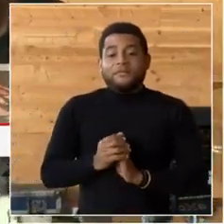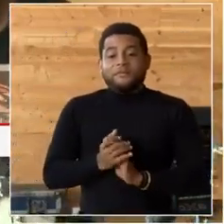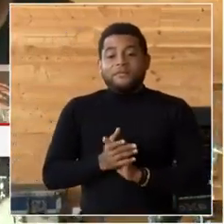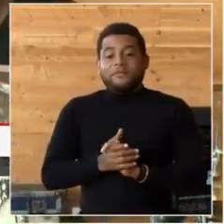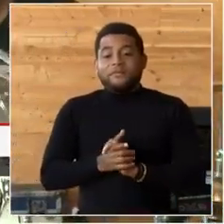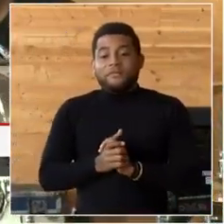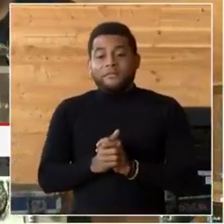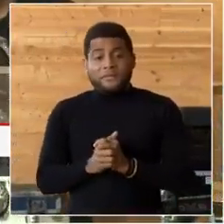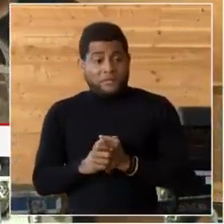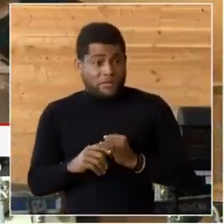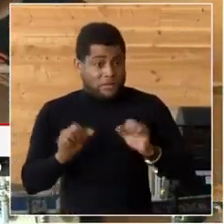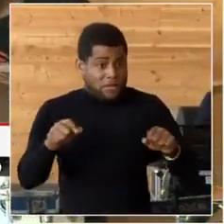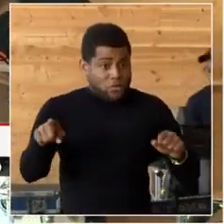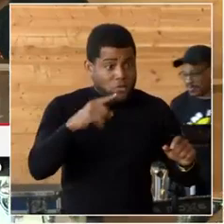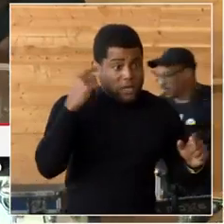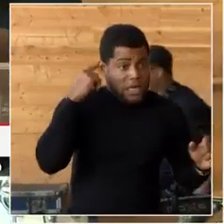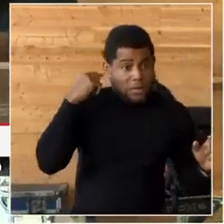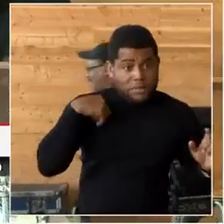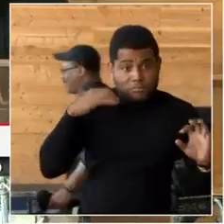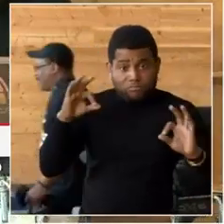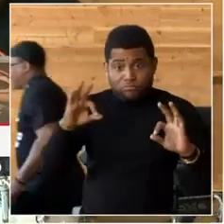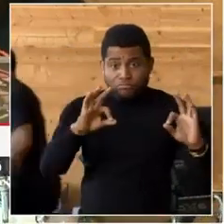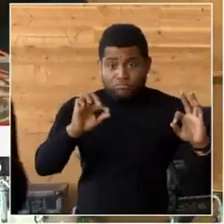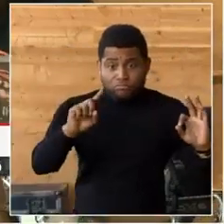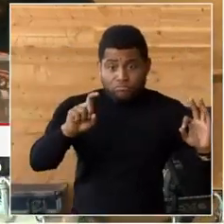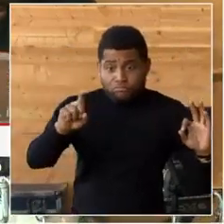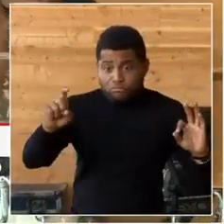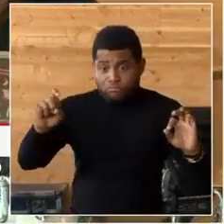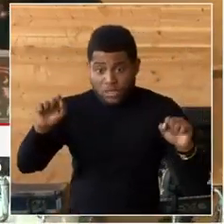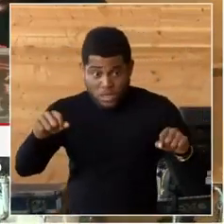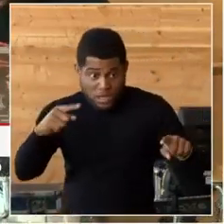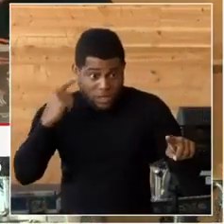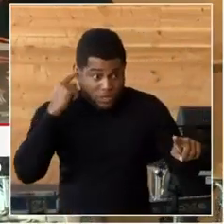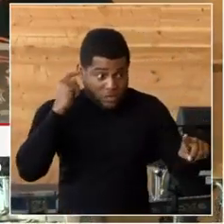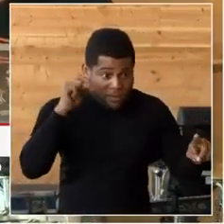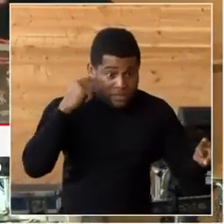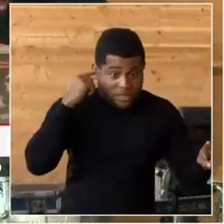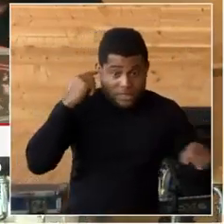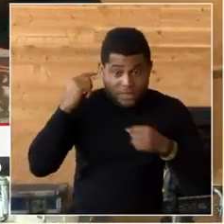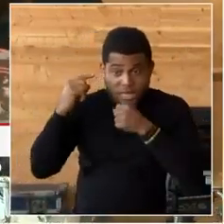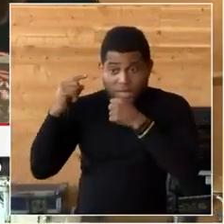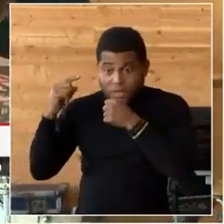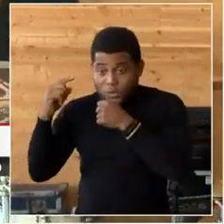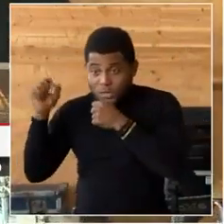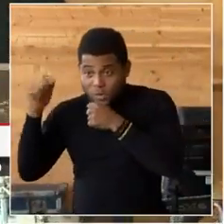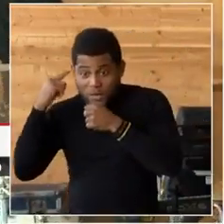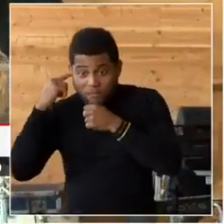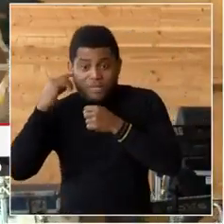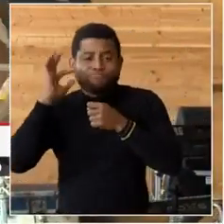Can you guys hear me? You can? Wonderful.